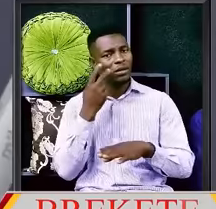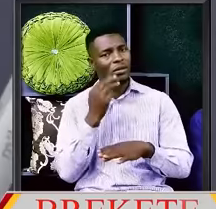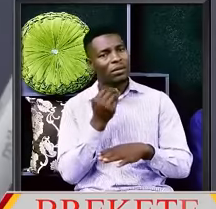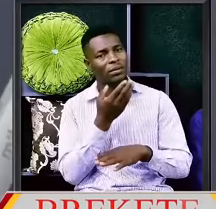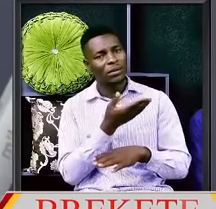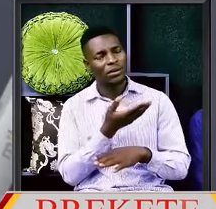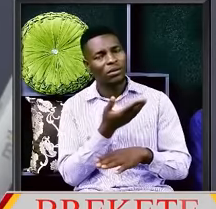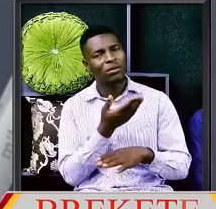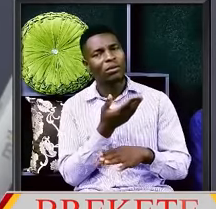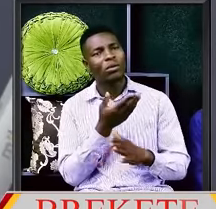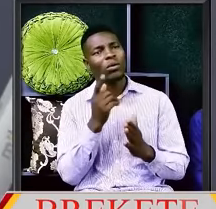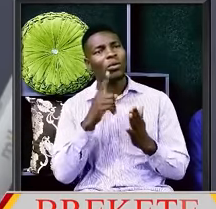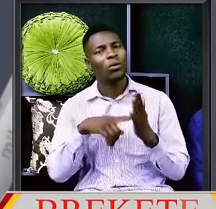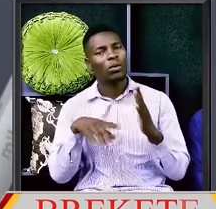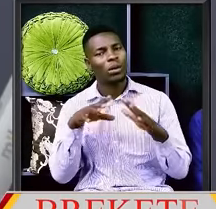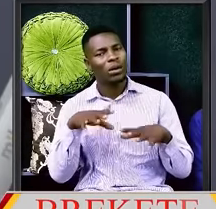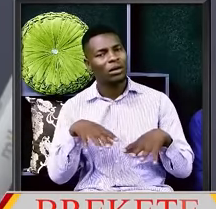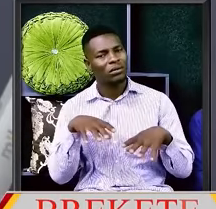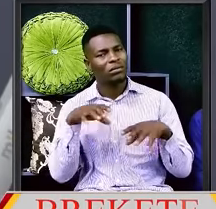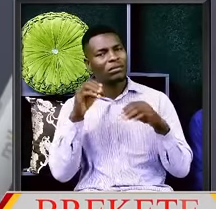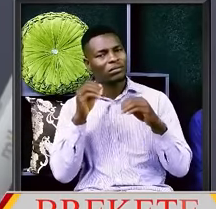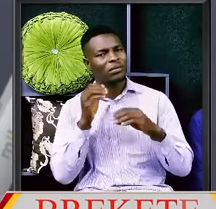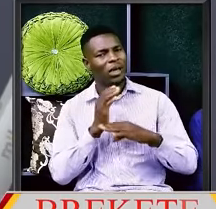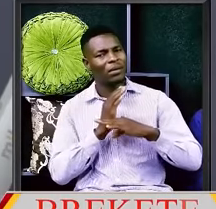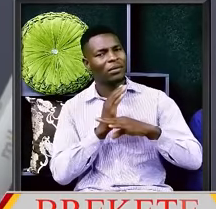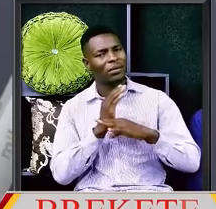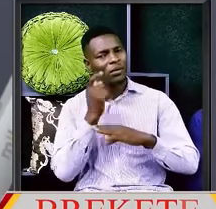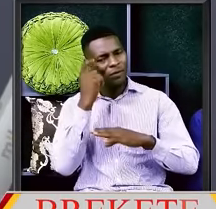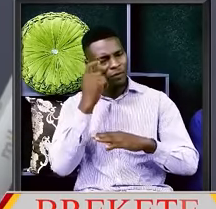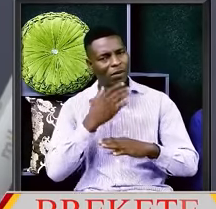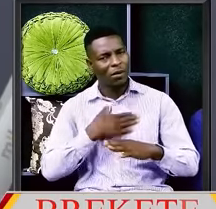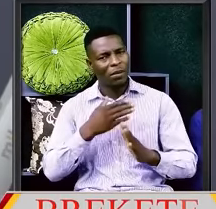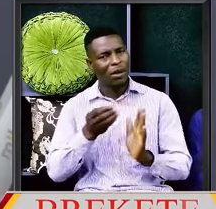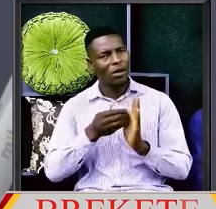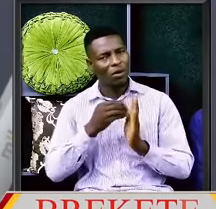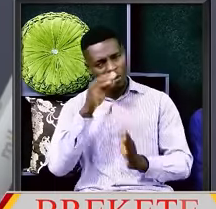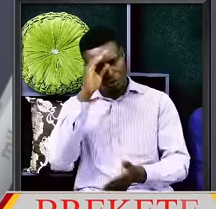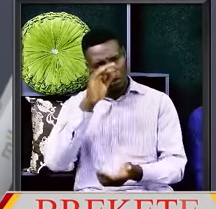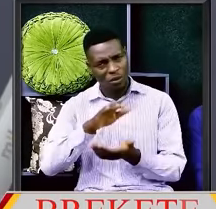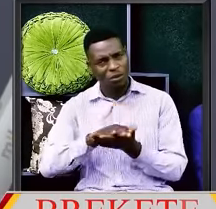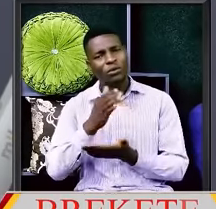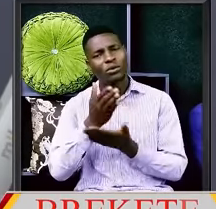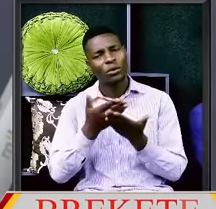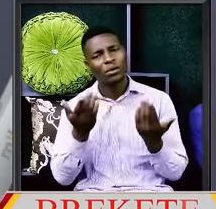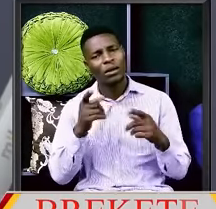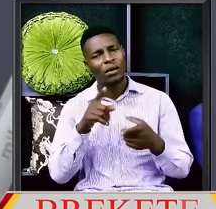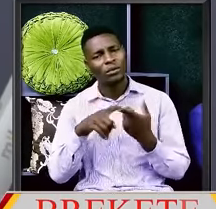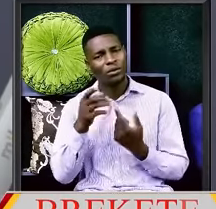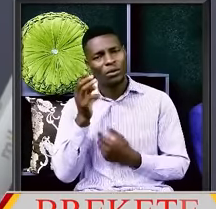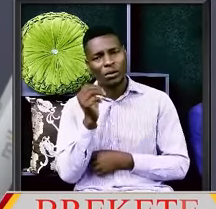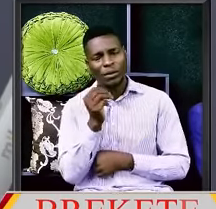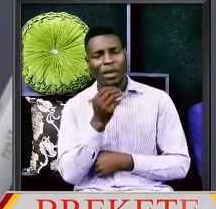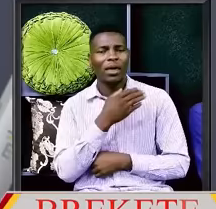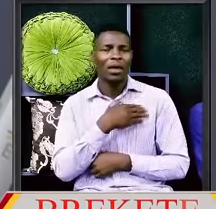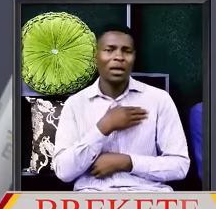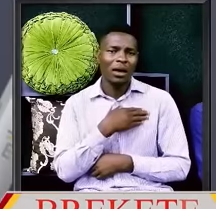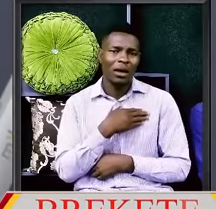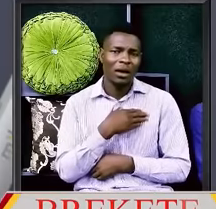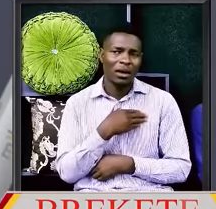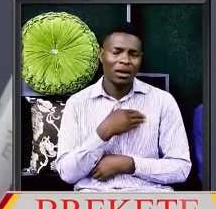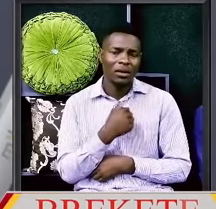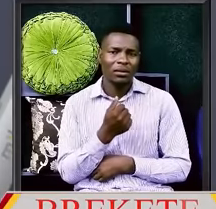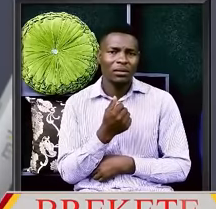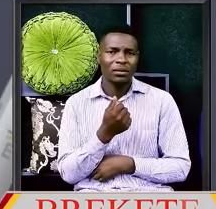an humiliation for my own husband. Something happened to him, and I will allow people, or